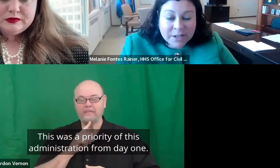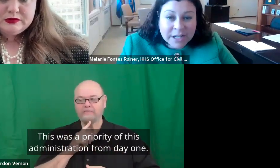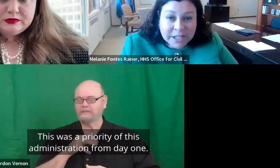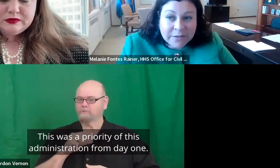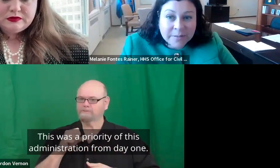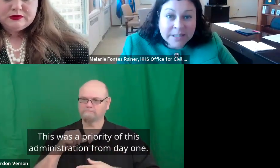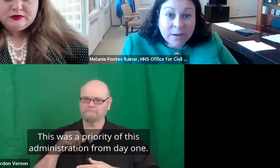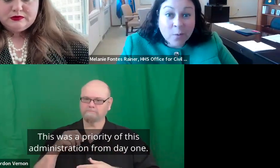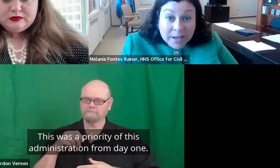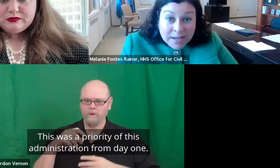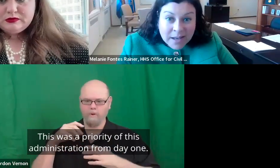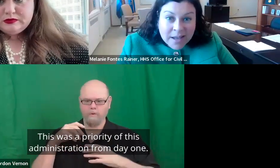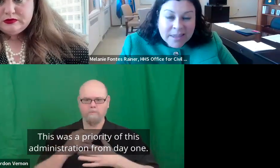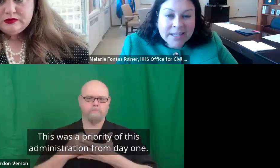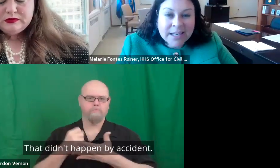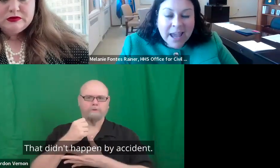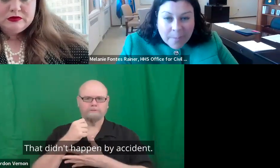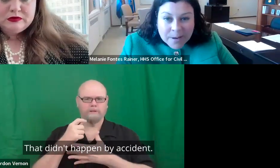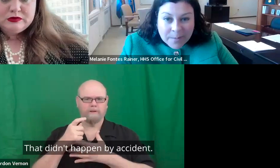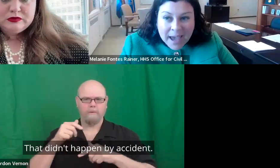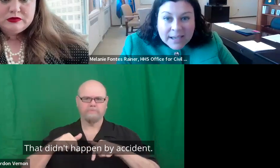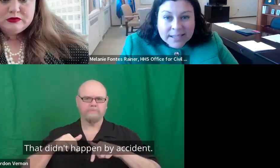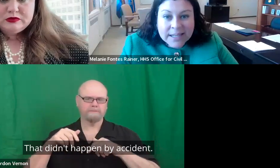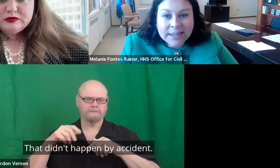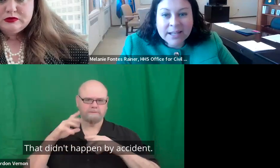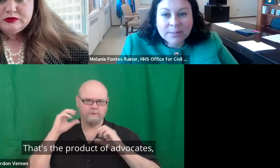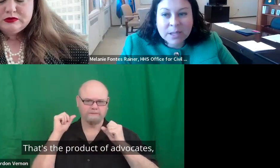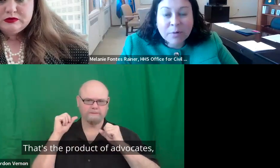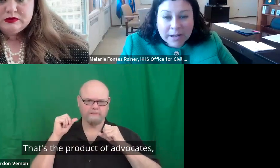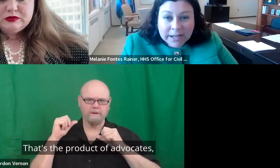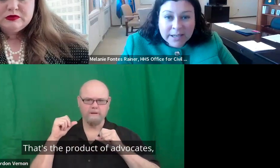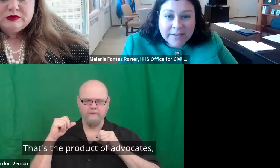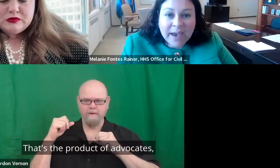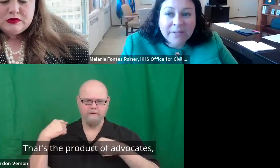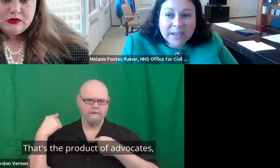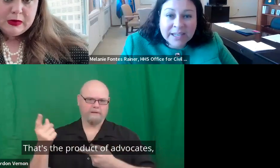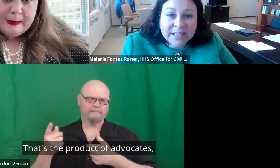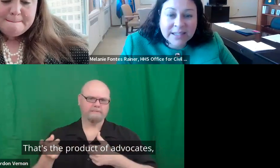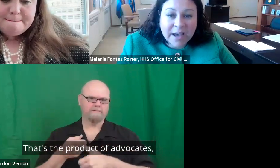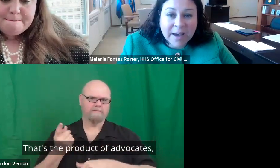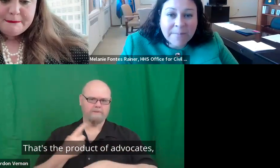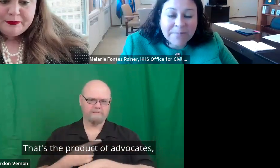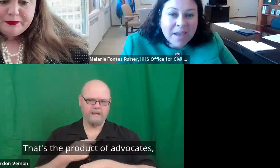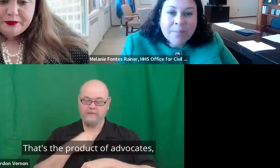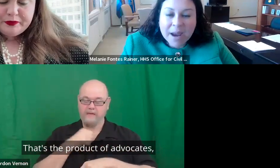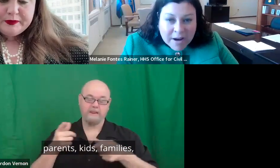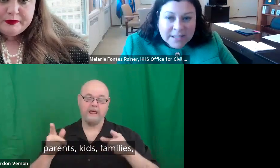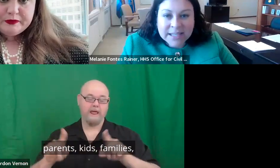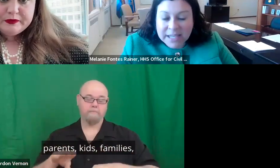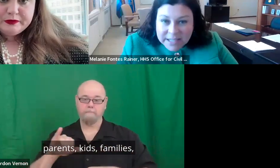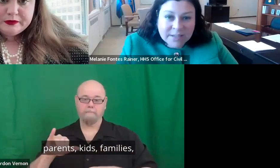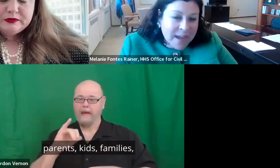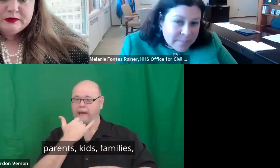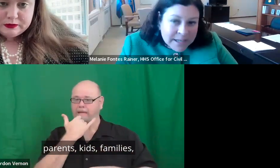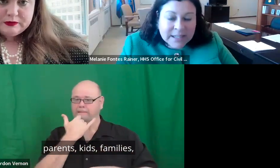this administration from day one. That didn't happen by accident. That's the product of advocates,